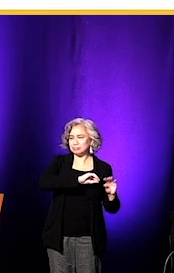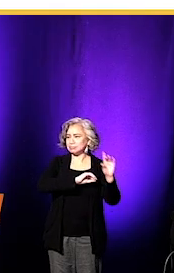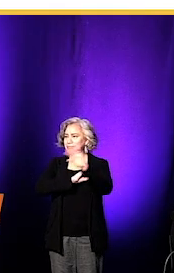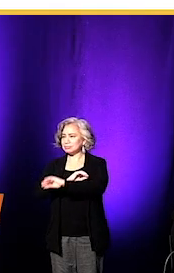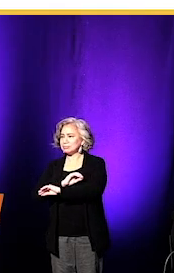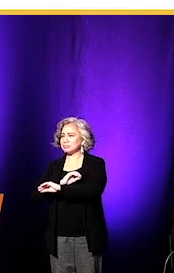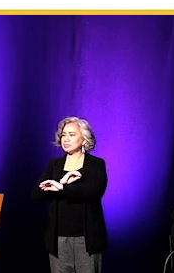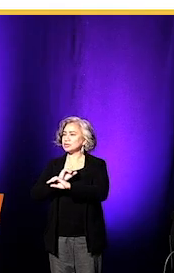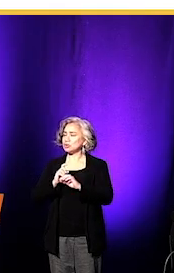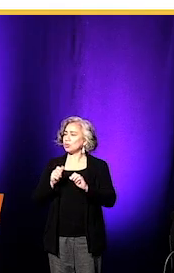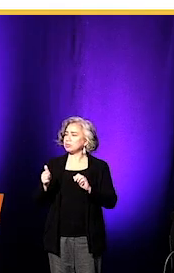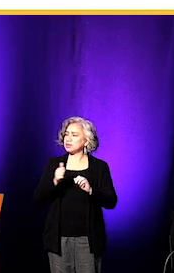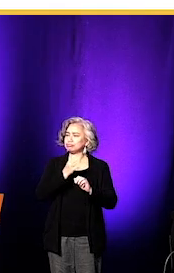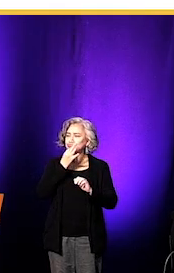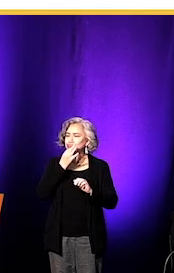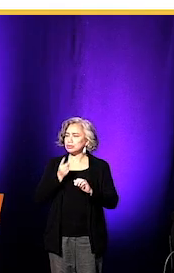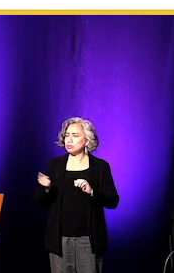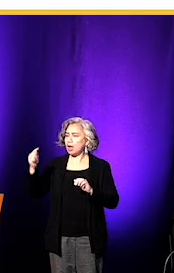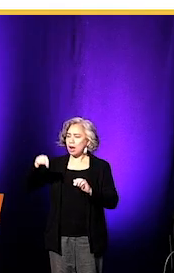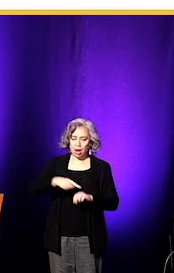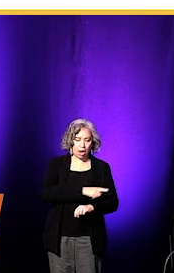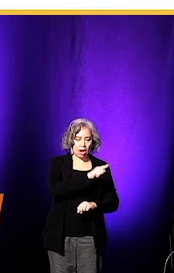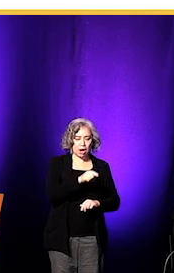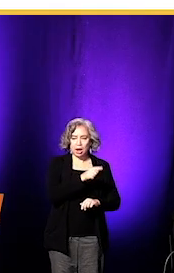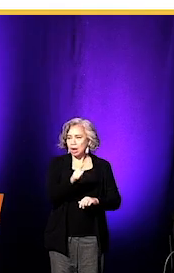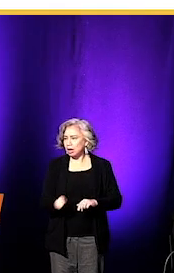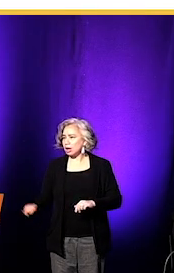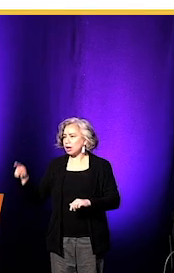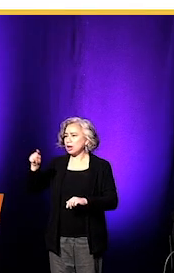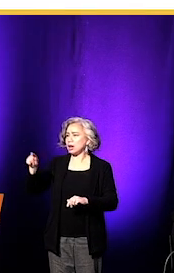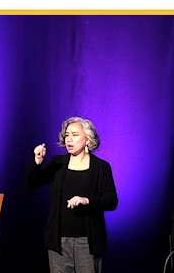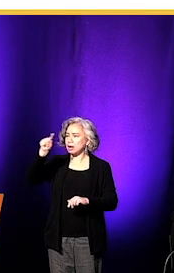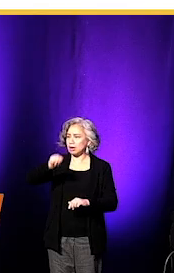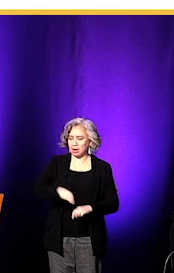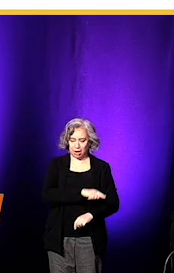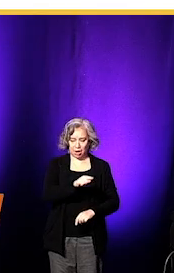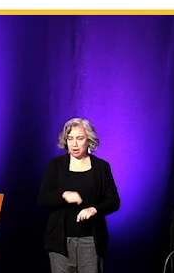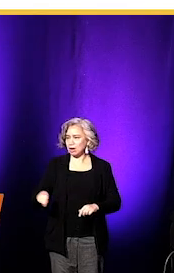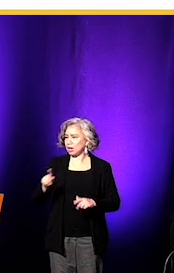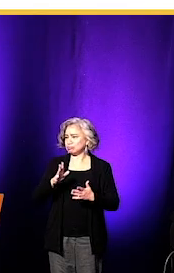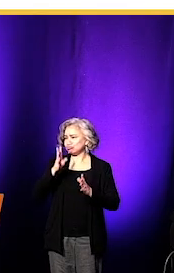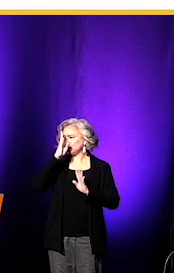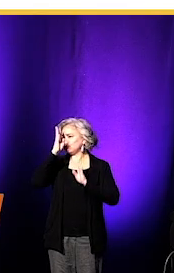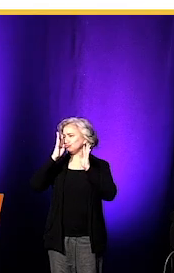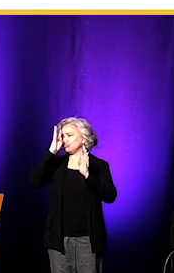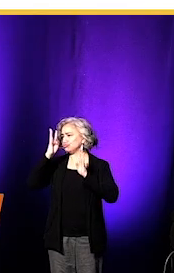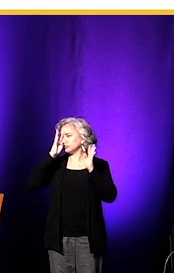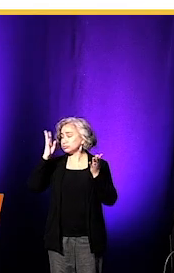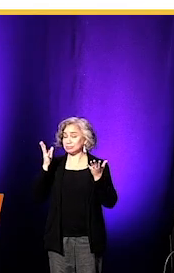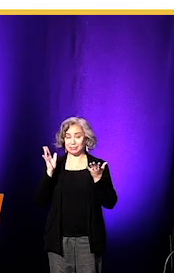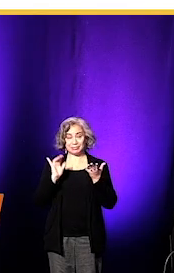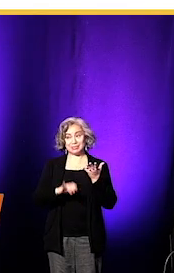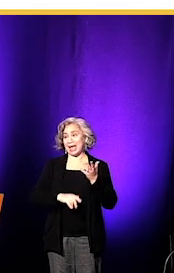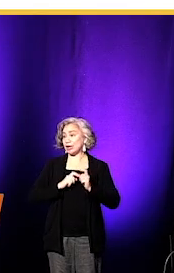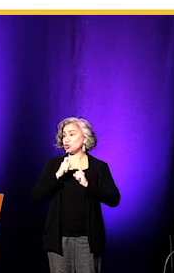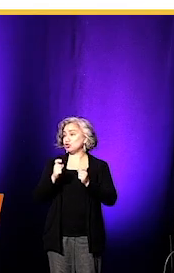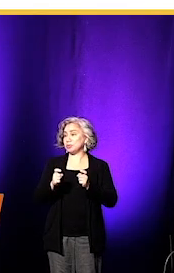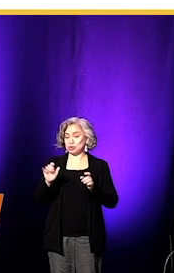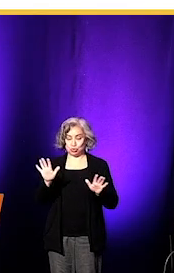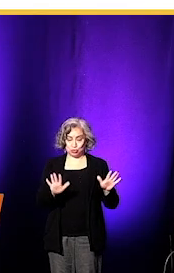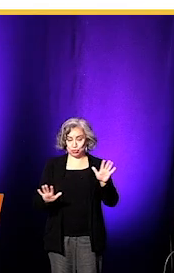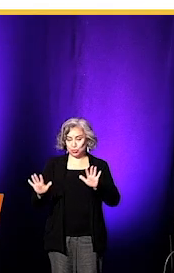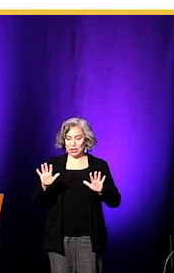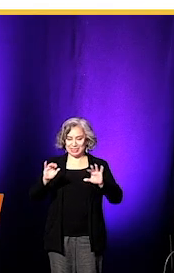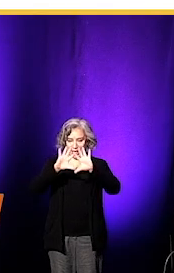looping in and across the microsystems, I argue, contributed to the ecology's transformation and